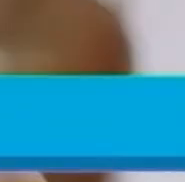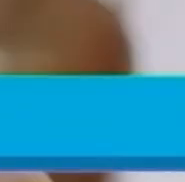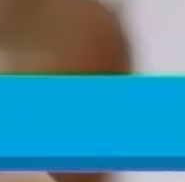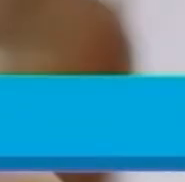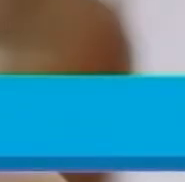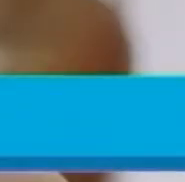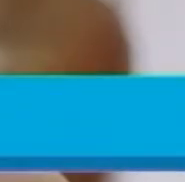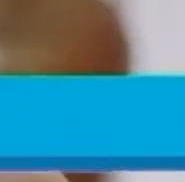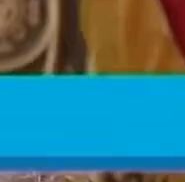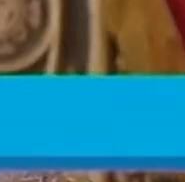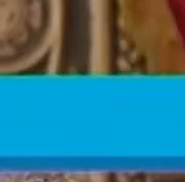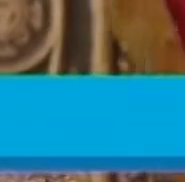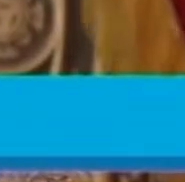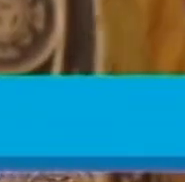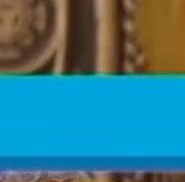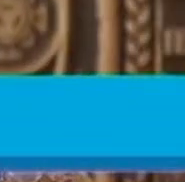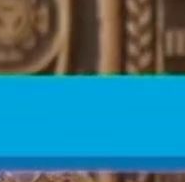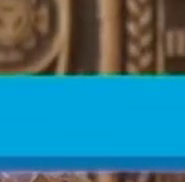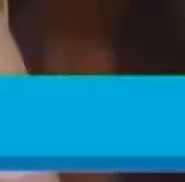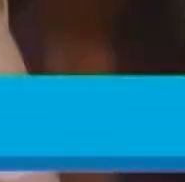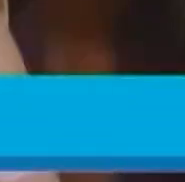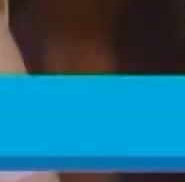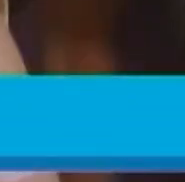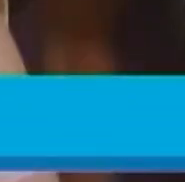I am Justin's mother.